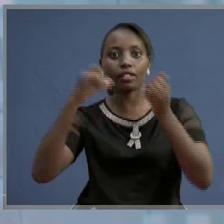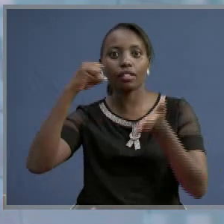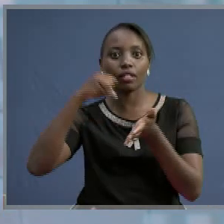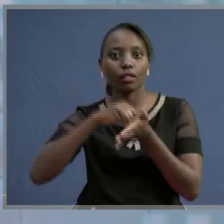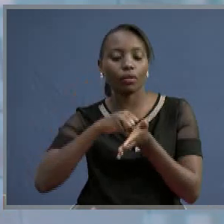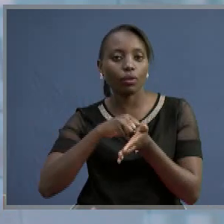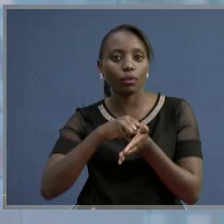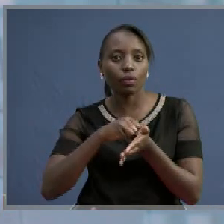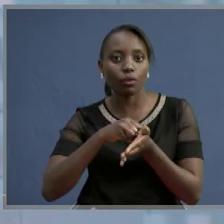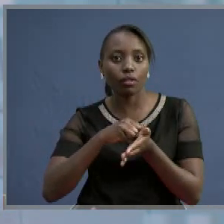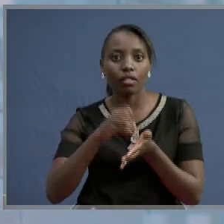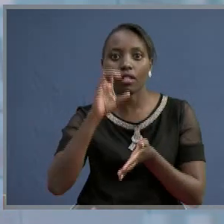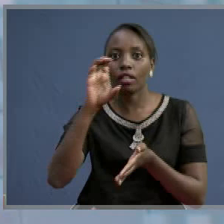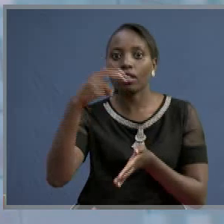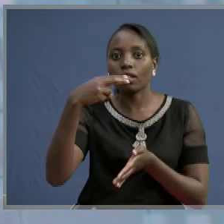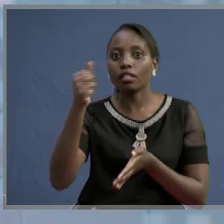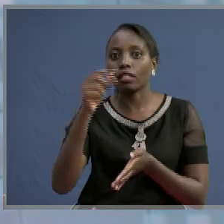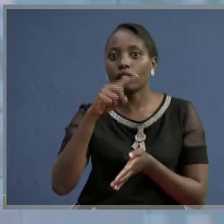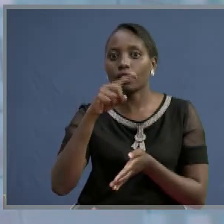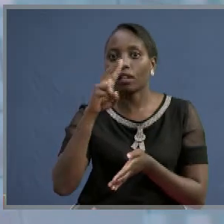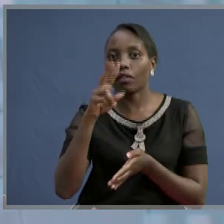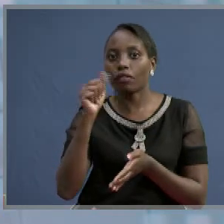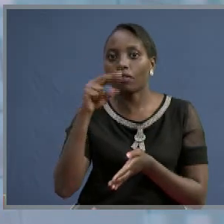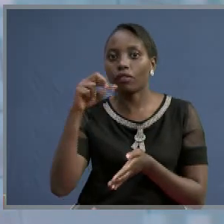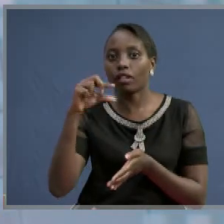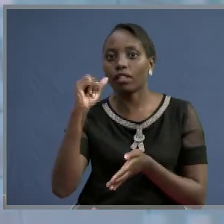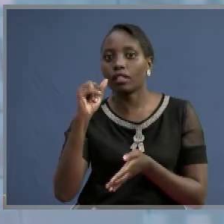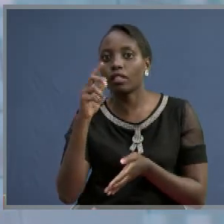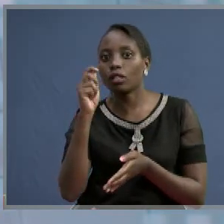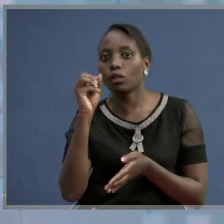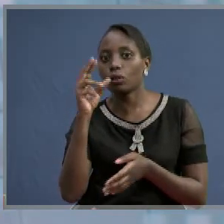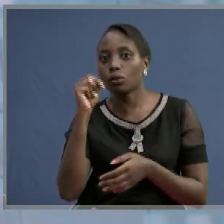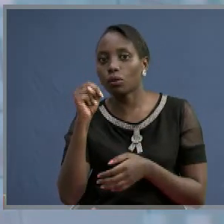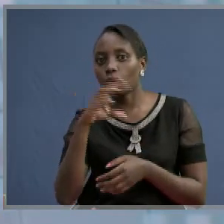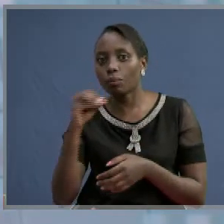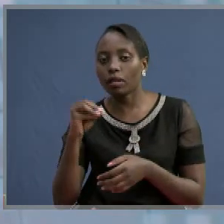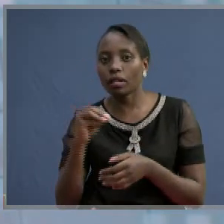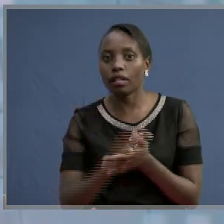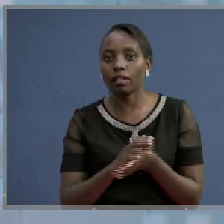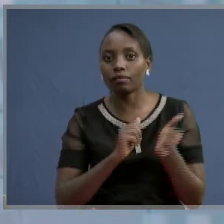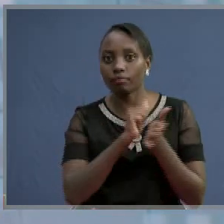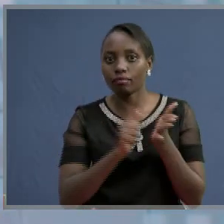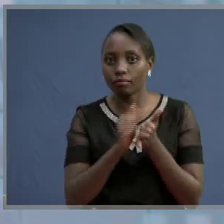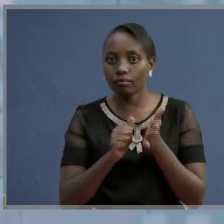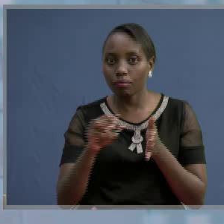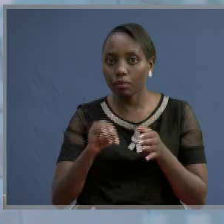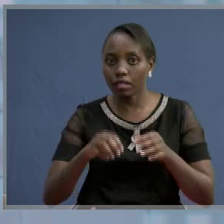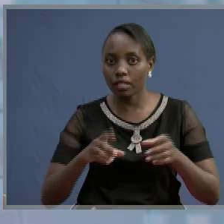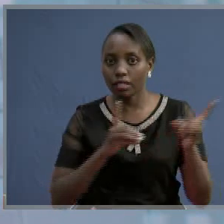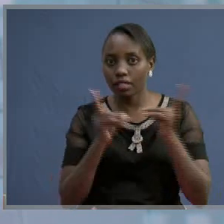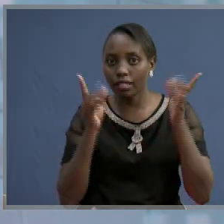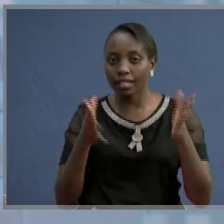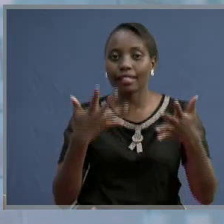Chief Executive Chavangi Aziz Tom and Kenya Railways Managing Director Atanas Maina, have